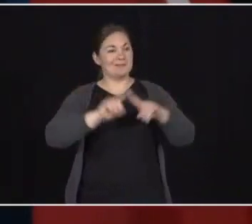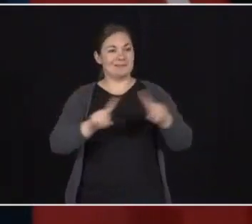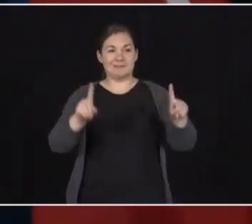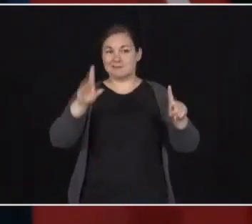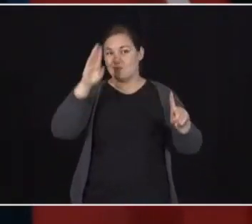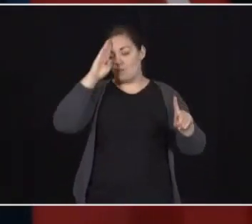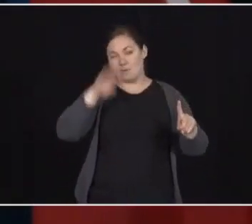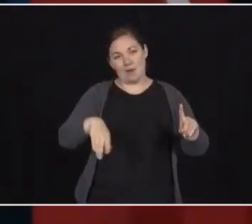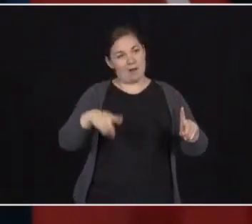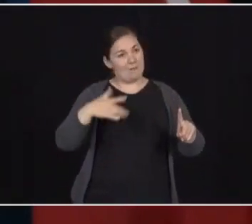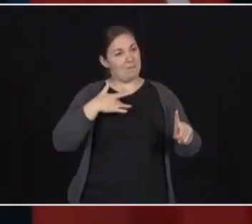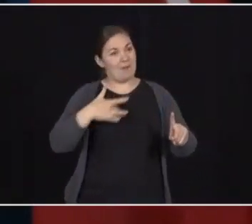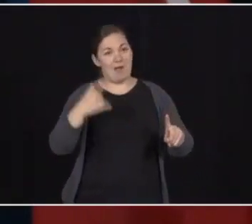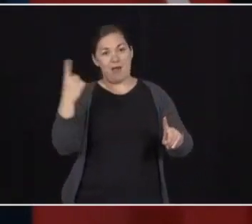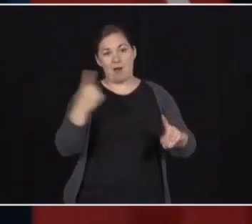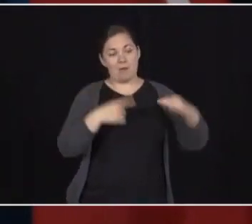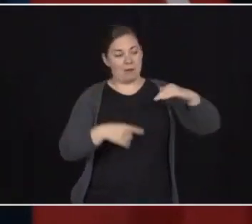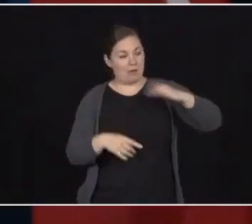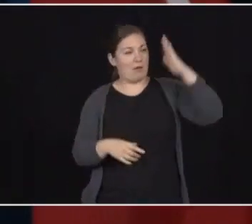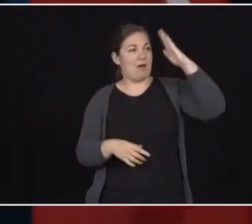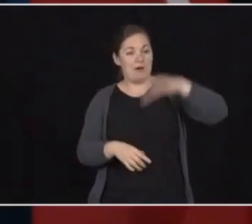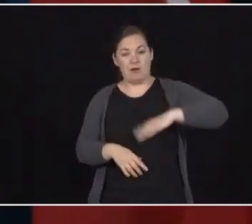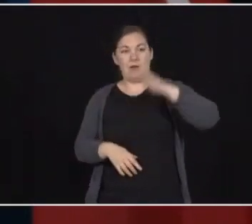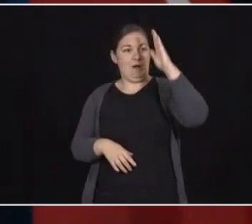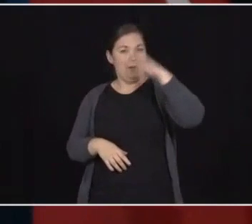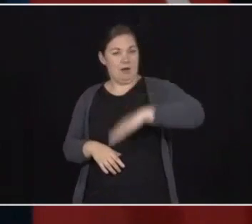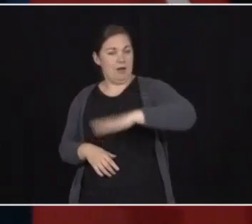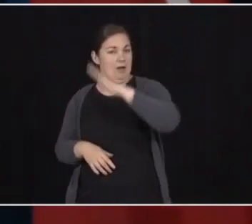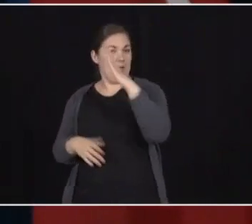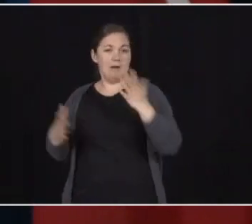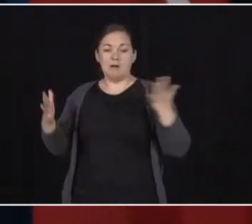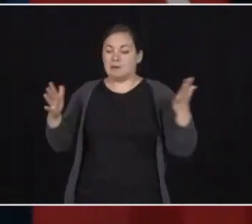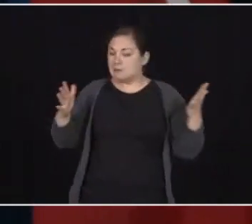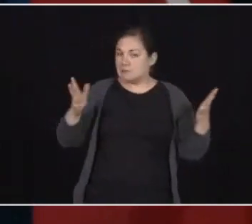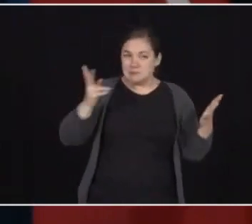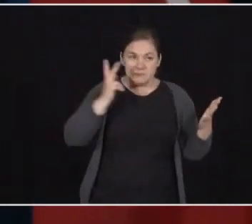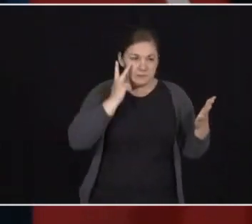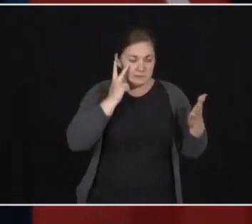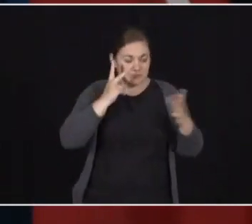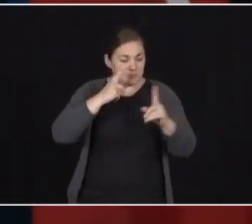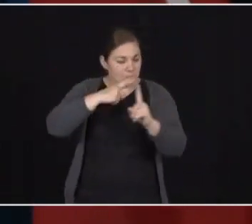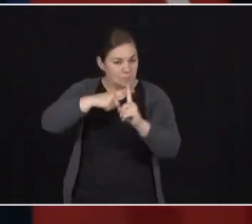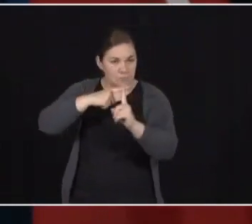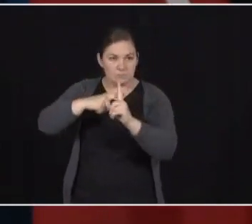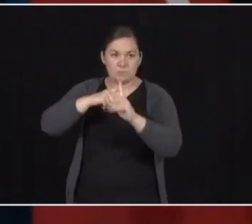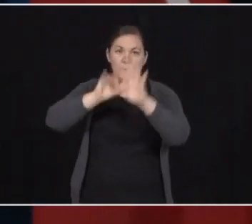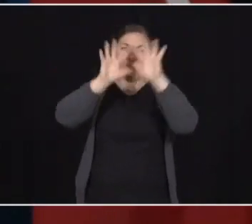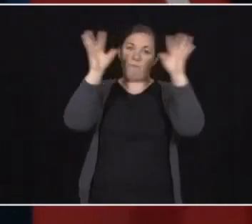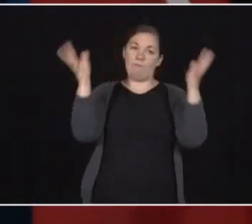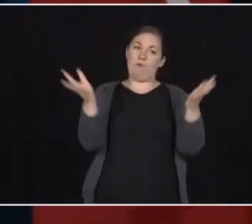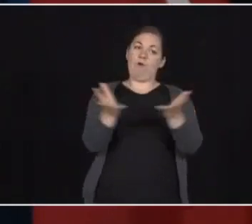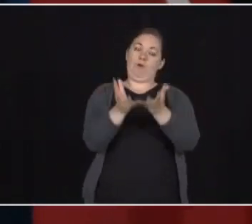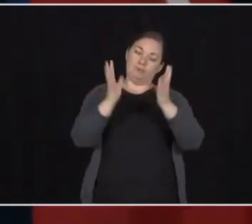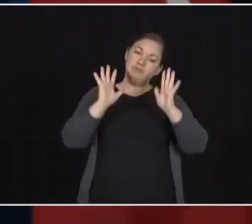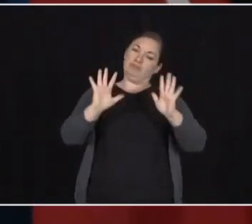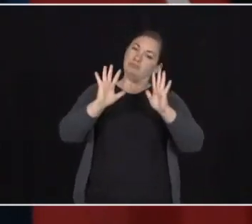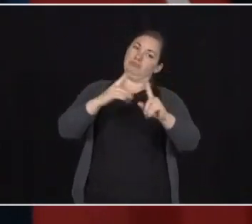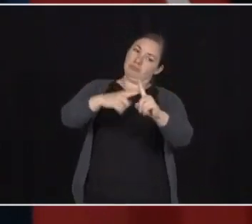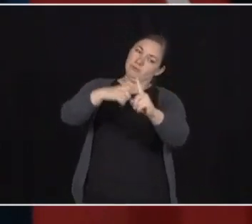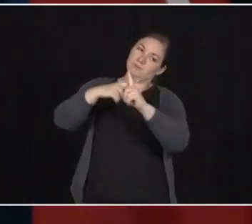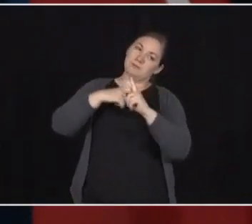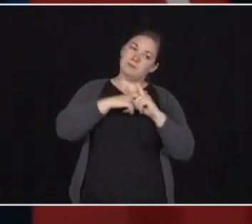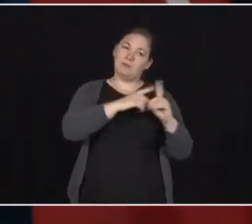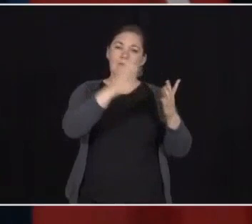down, but it's looking real positive. And I give all the credit to the people of Ontario. You folks have been